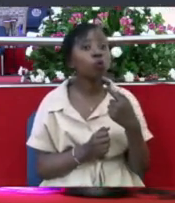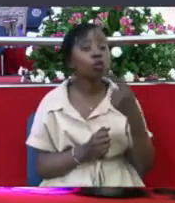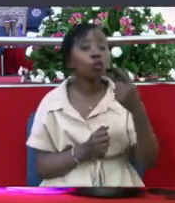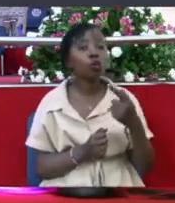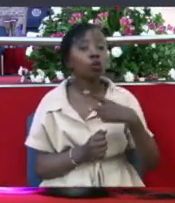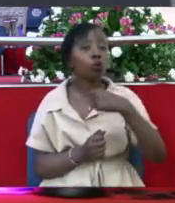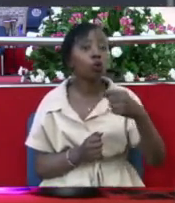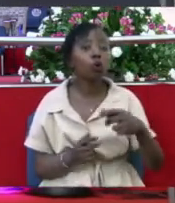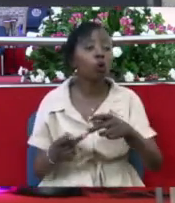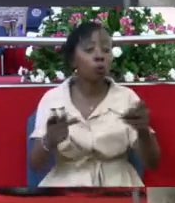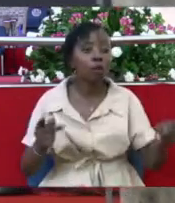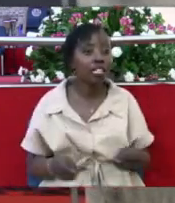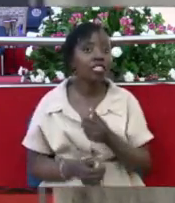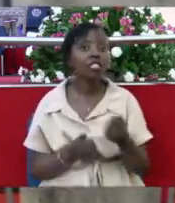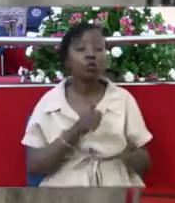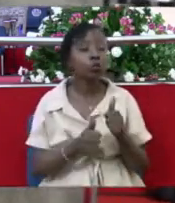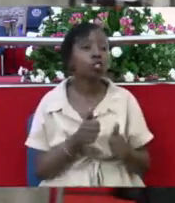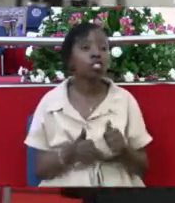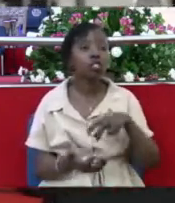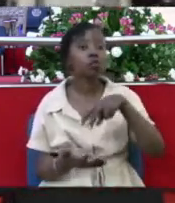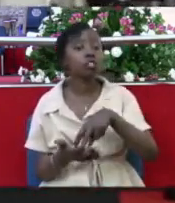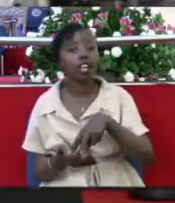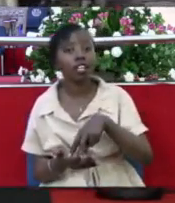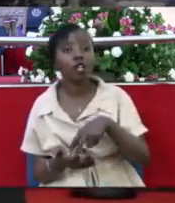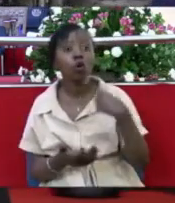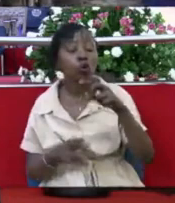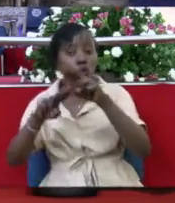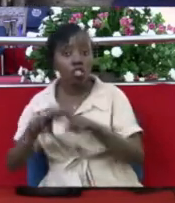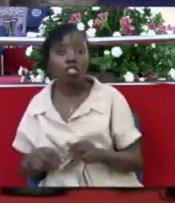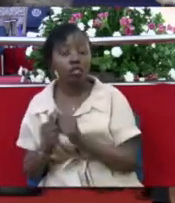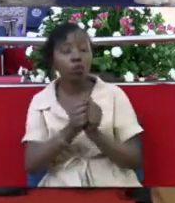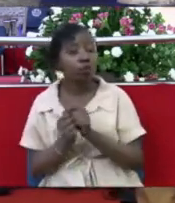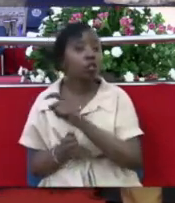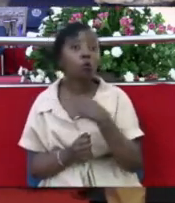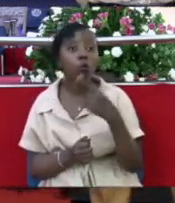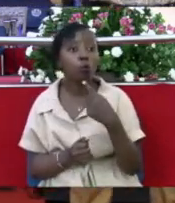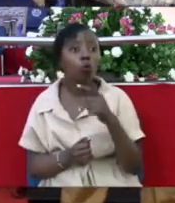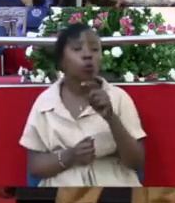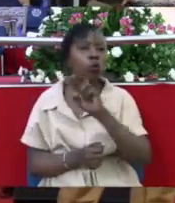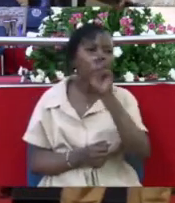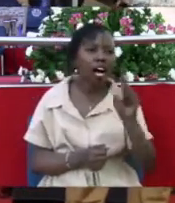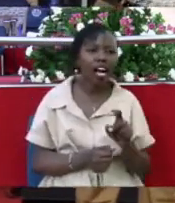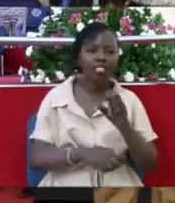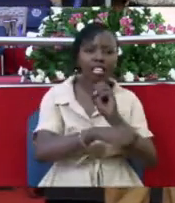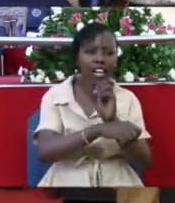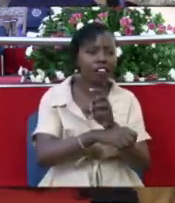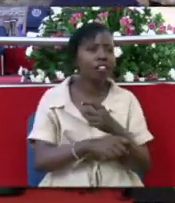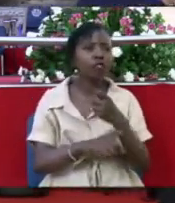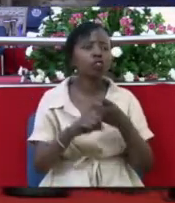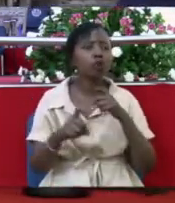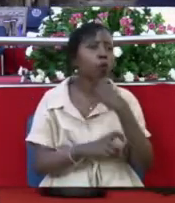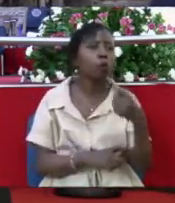yourself standing? Unajipata umesimama wapi? Who do you sit with? Unaketi na nani? Who do you ask for counsel? Unauliza nani ushauri? Who is your